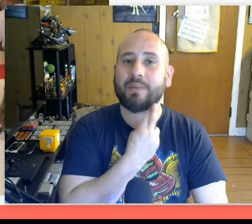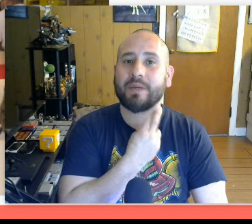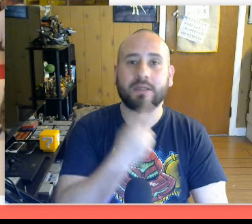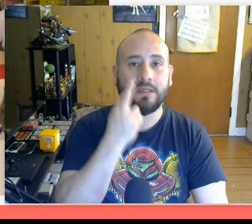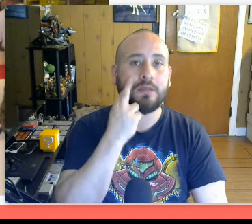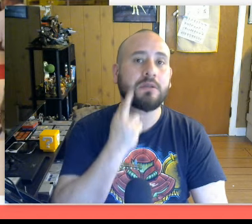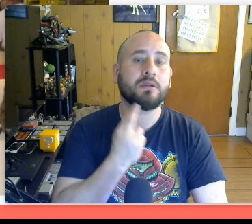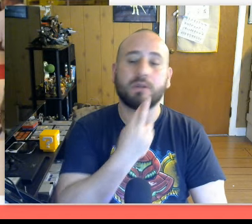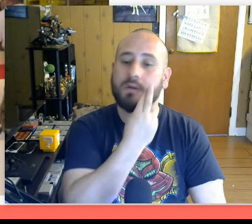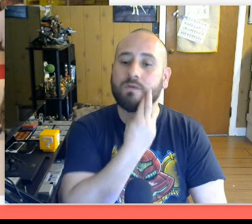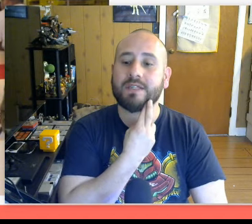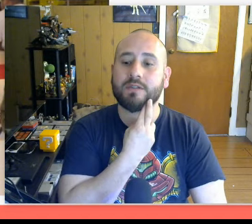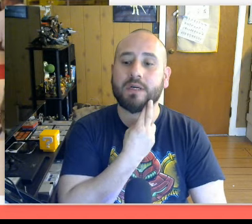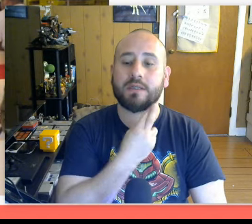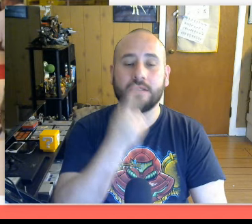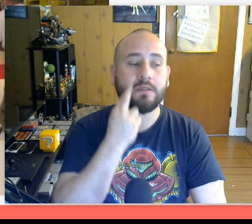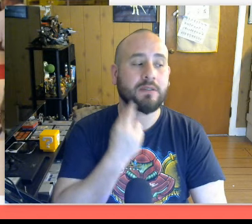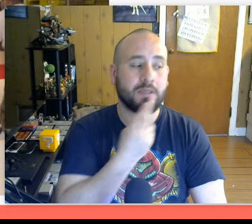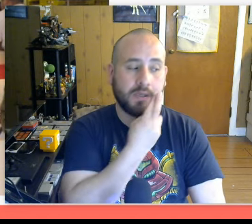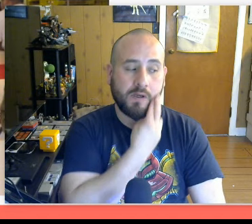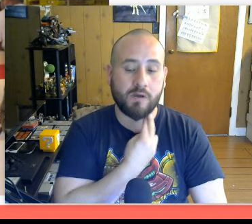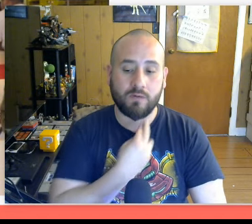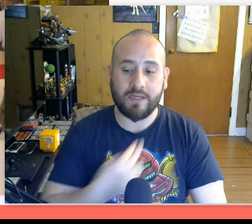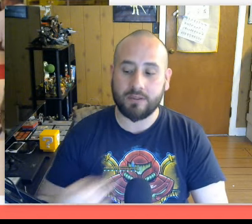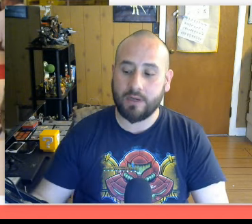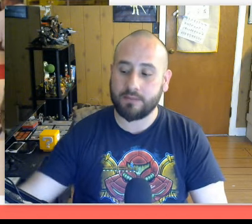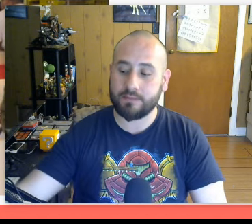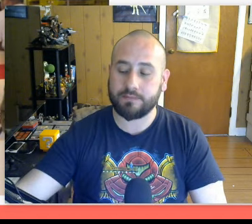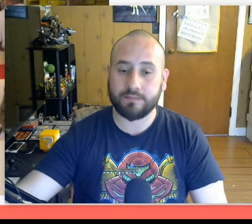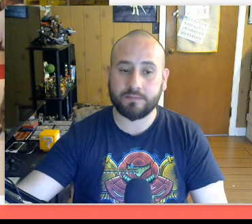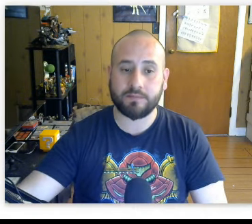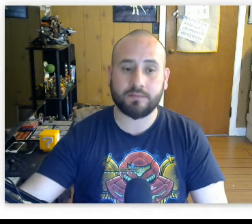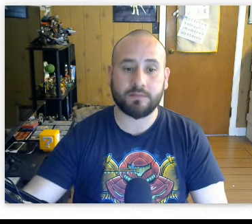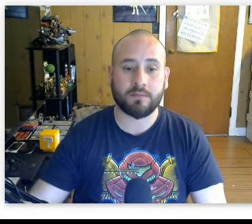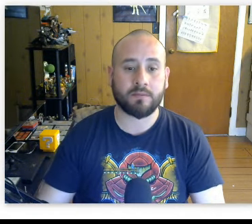like a napkin. Restaurant. Restaurant.